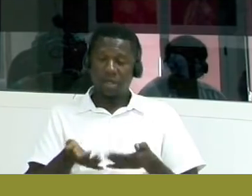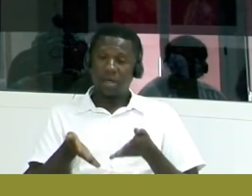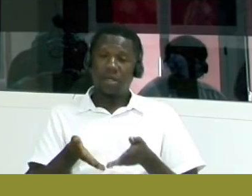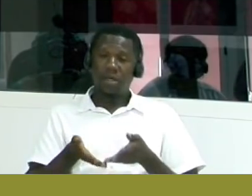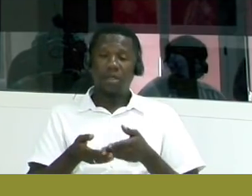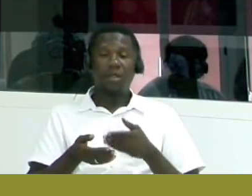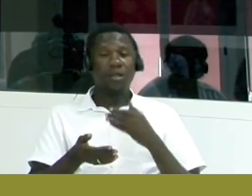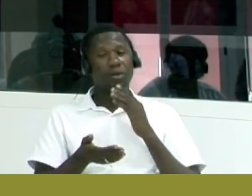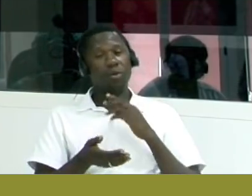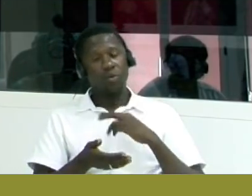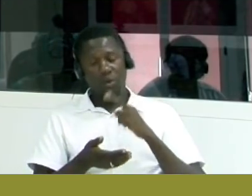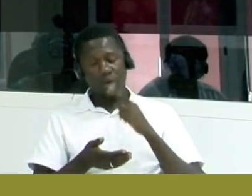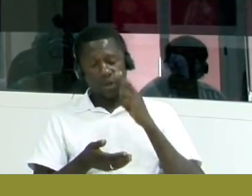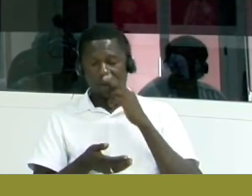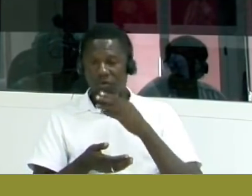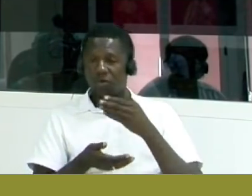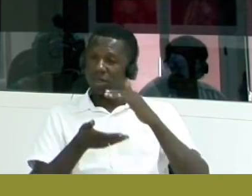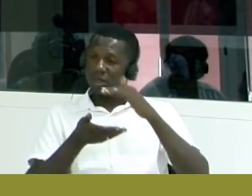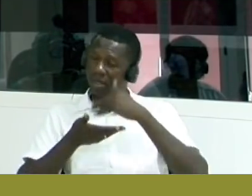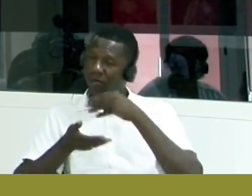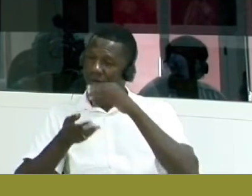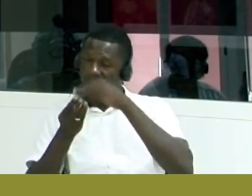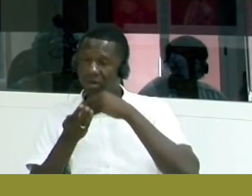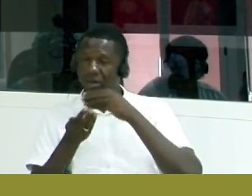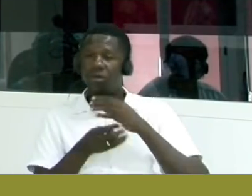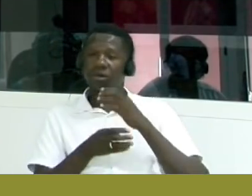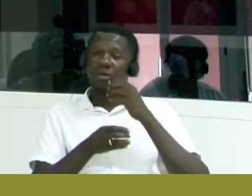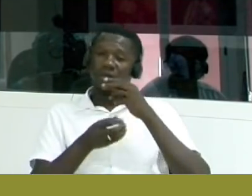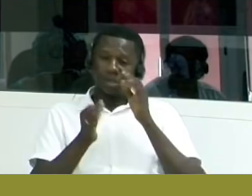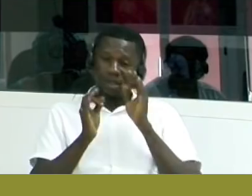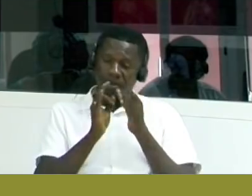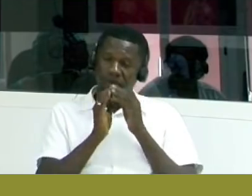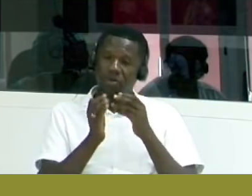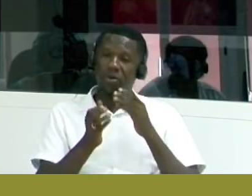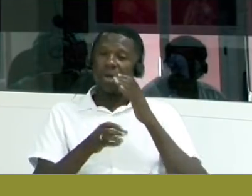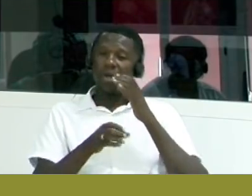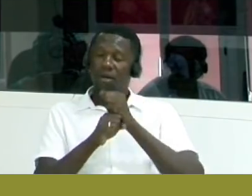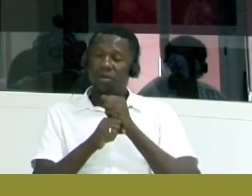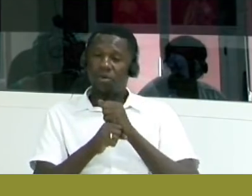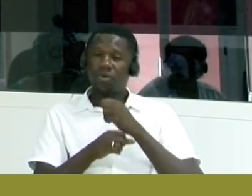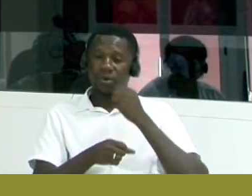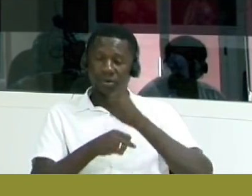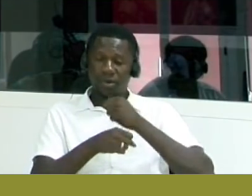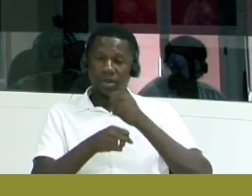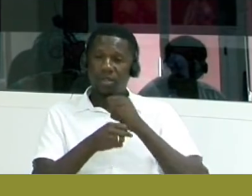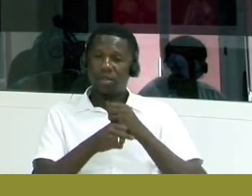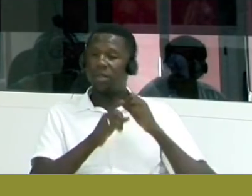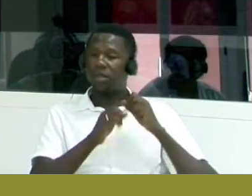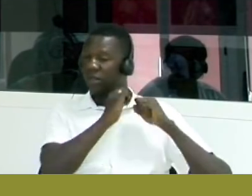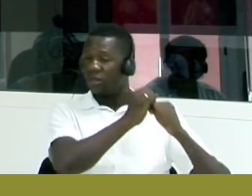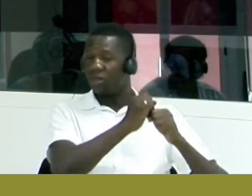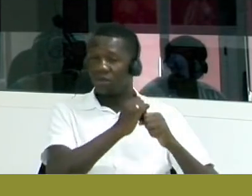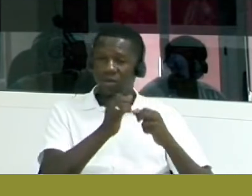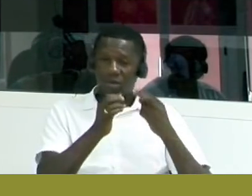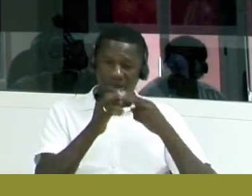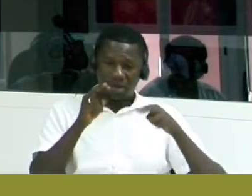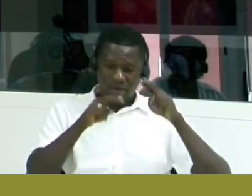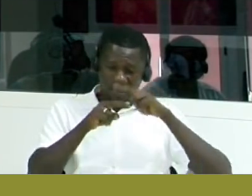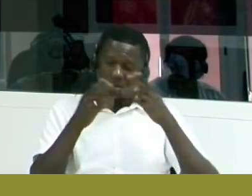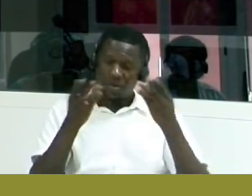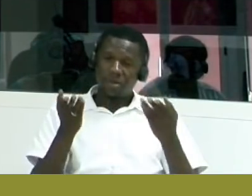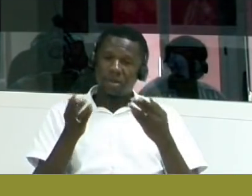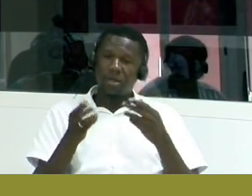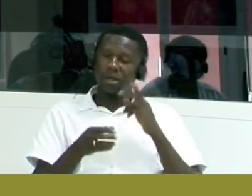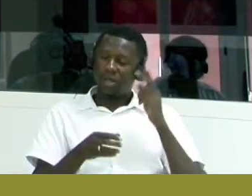to get those details to help us create this historical record. I think you did very well in